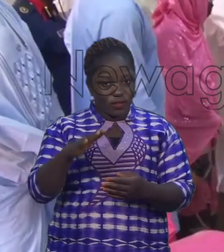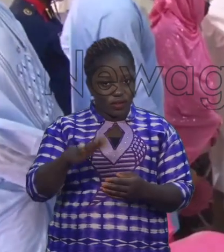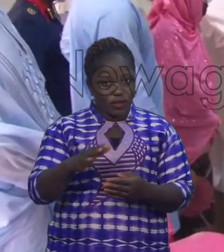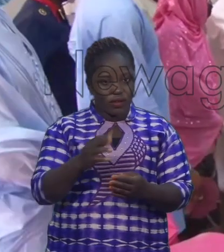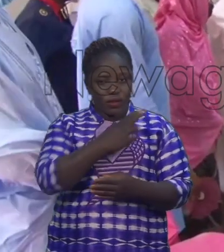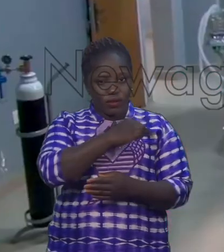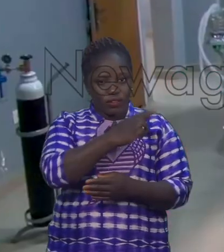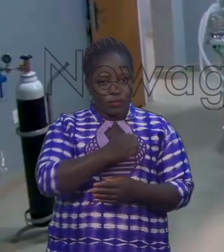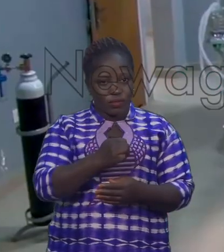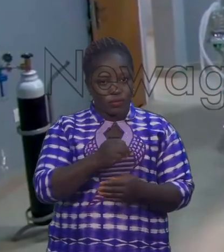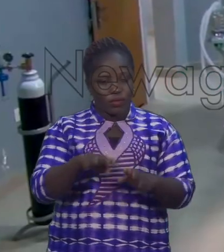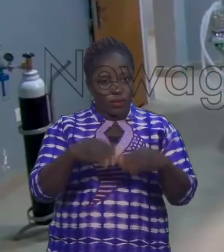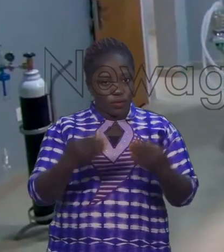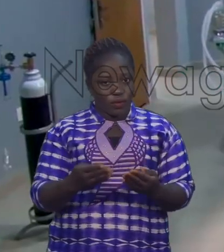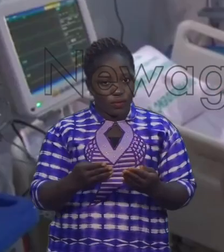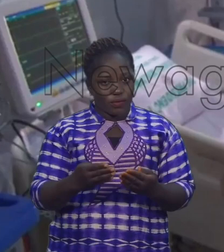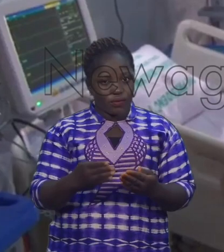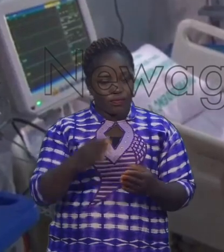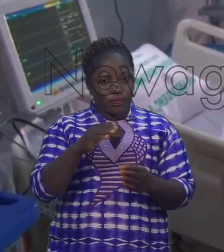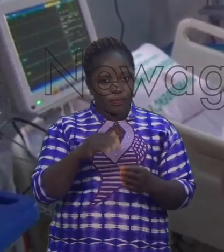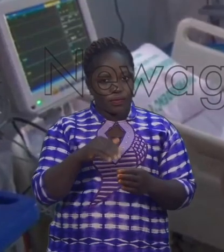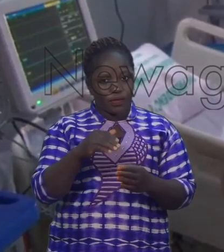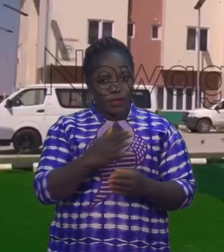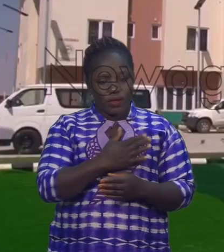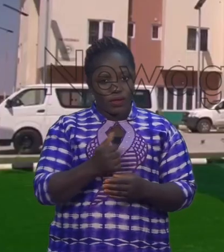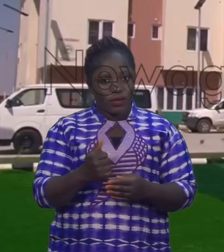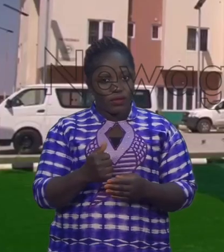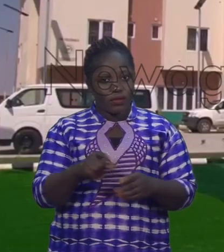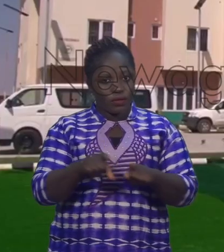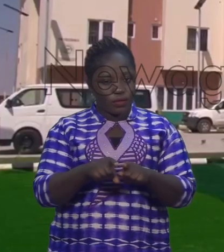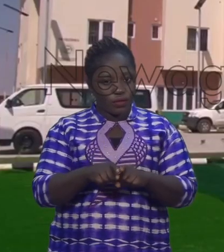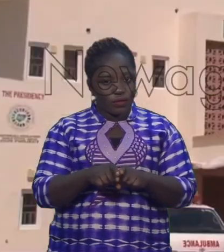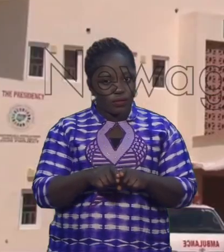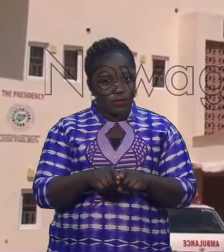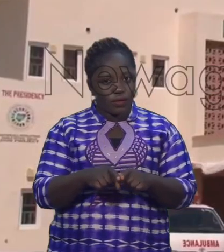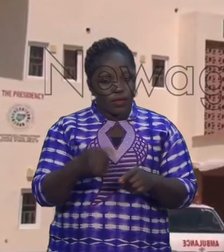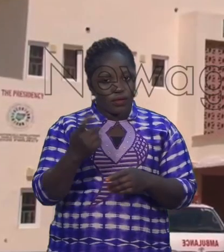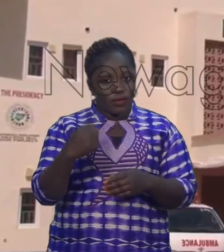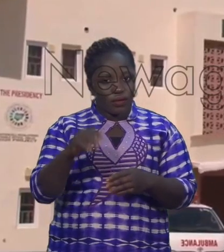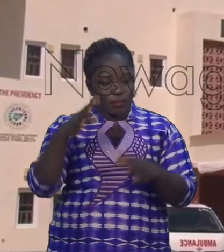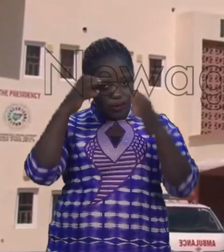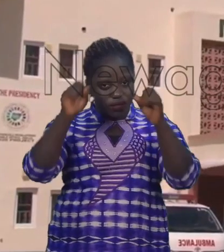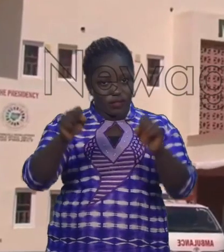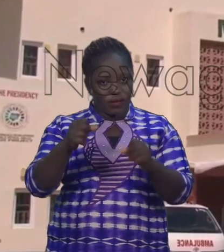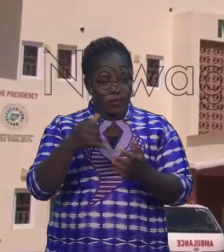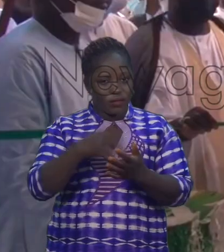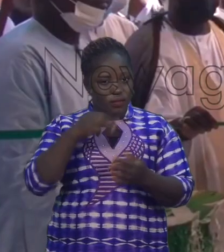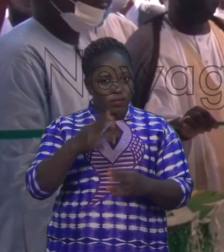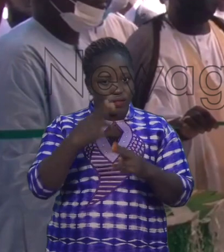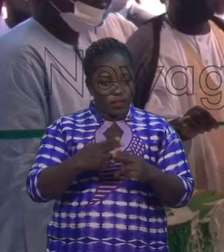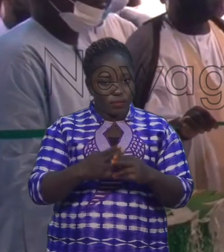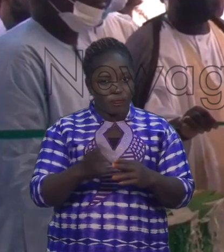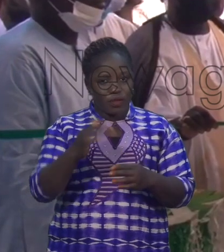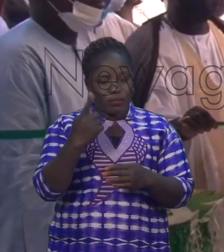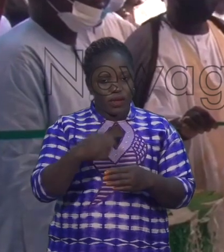in Gashua, Yobe North Senatorial District of Yobe State. The hospital, which was named after President Muhammadu Buhari,